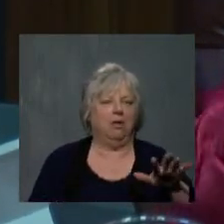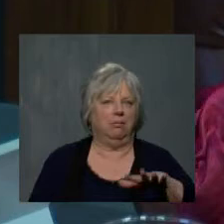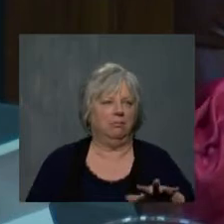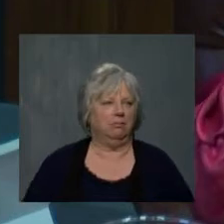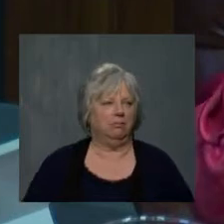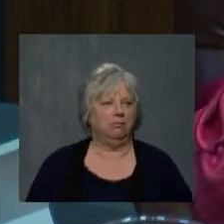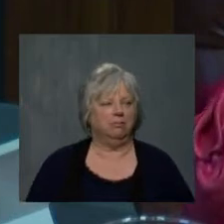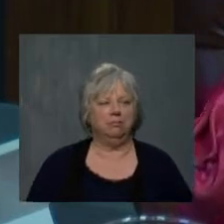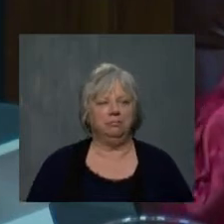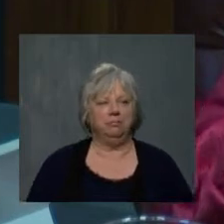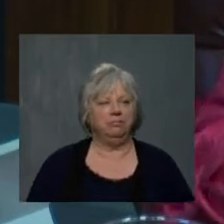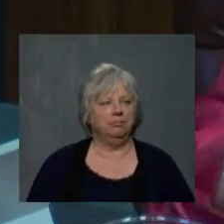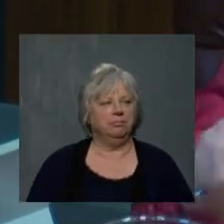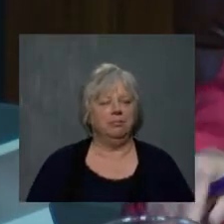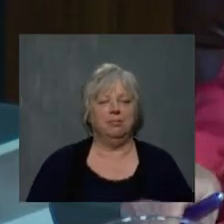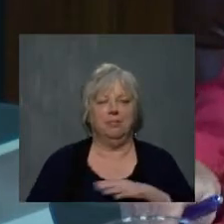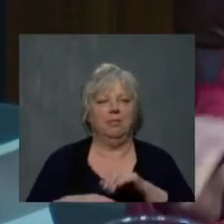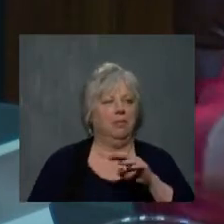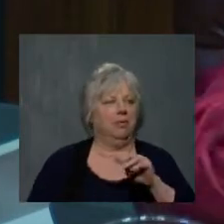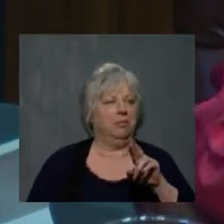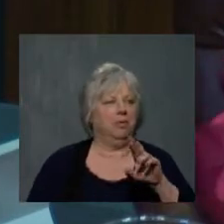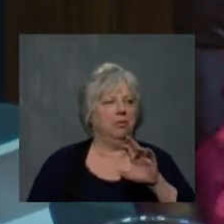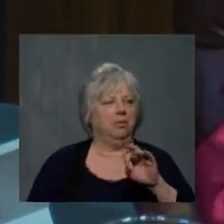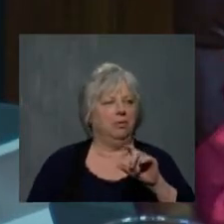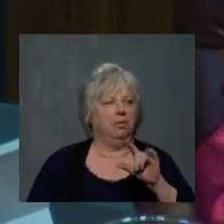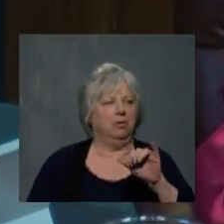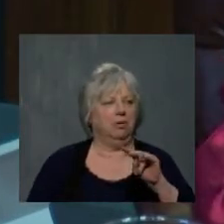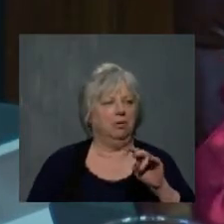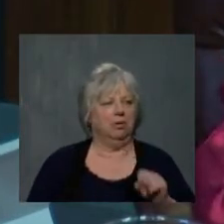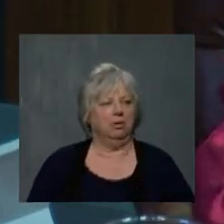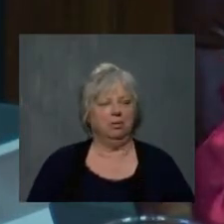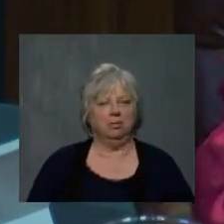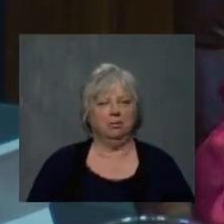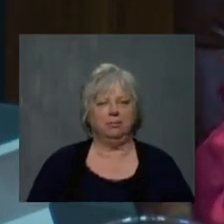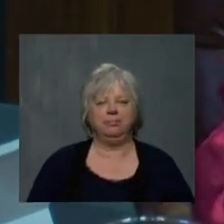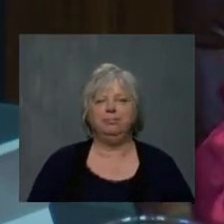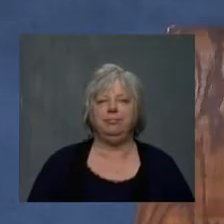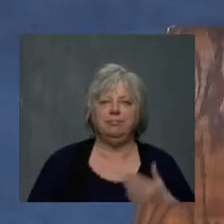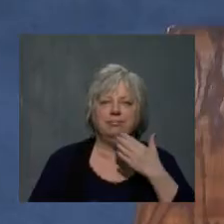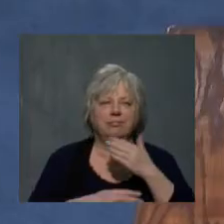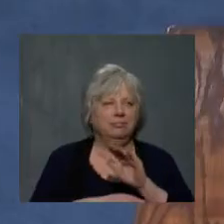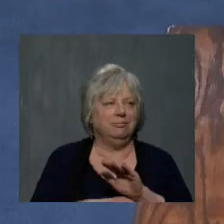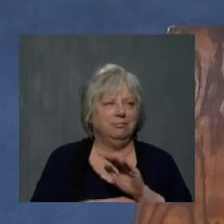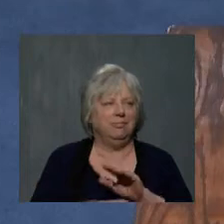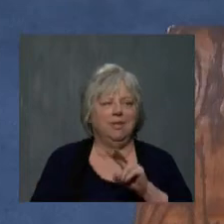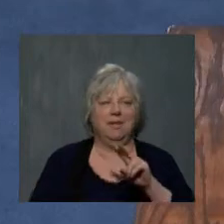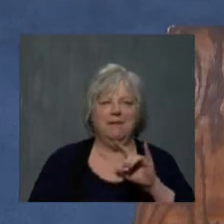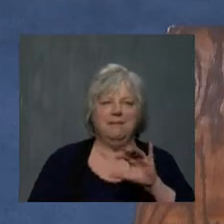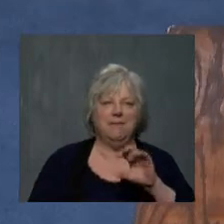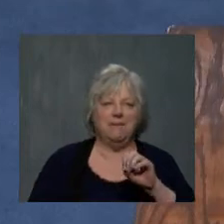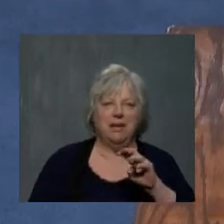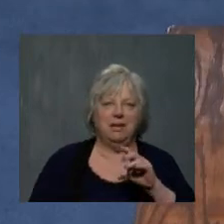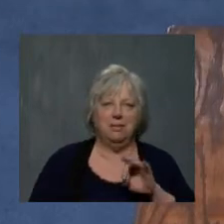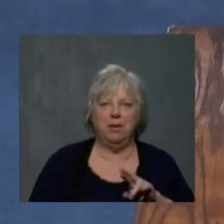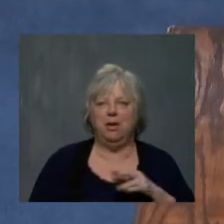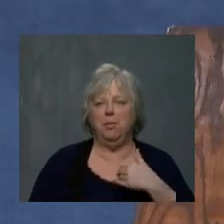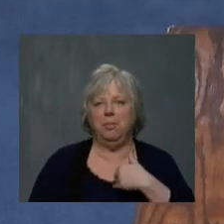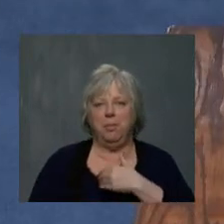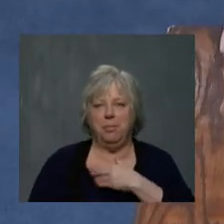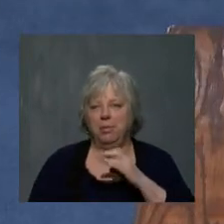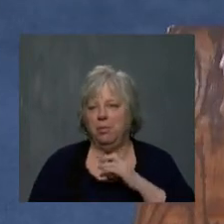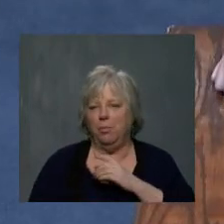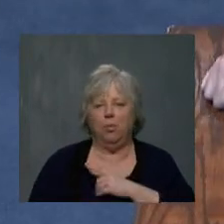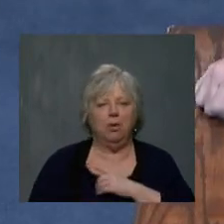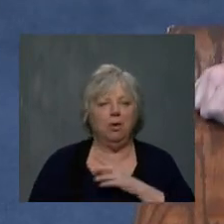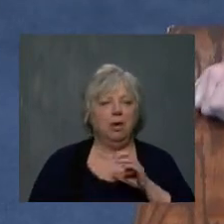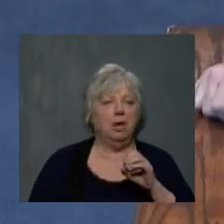Good afternoon, Vice Mayor, members of the board. Scott, if you'll